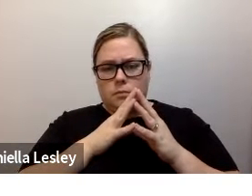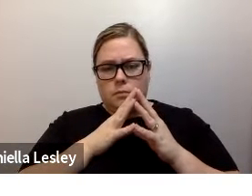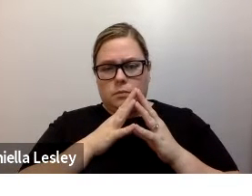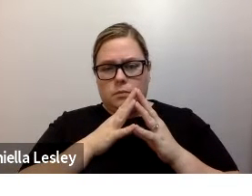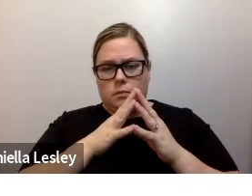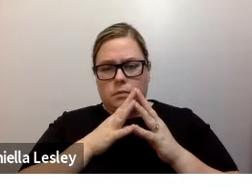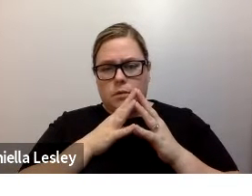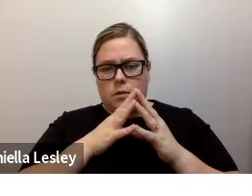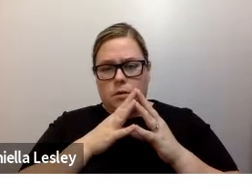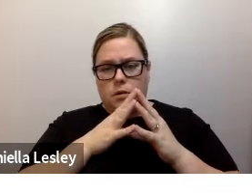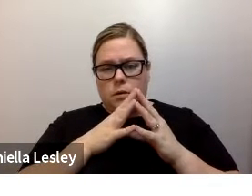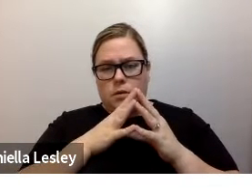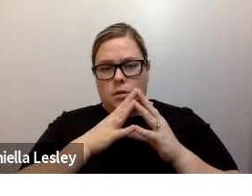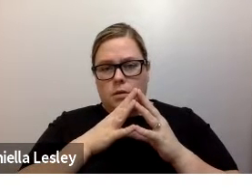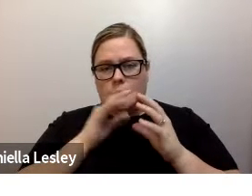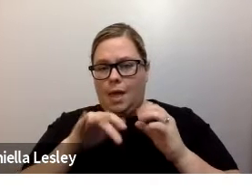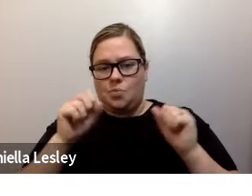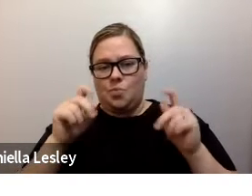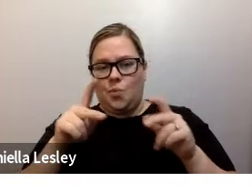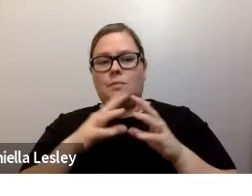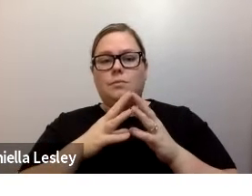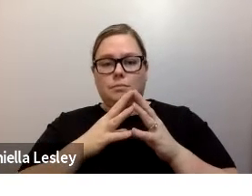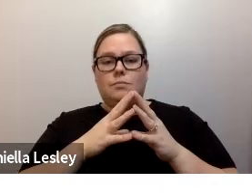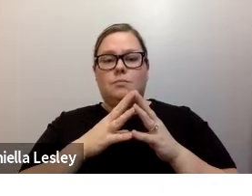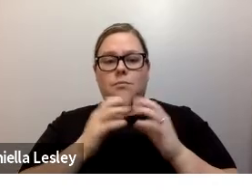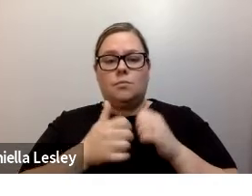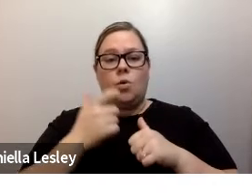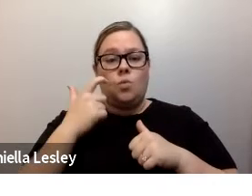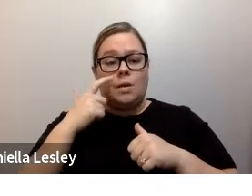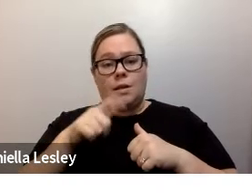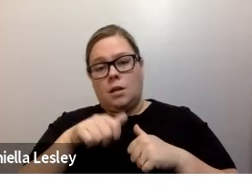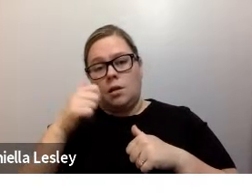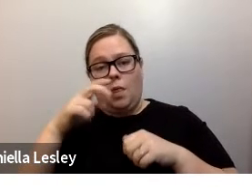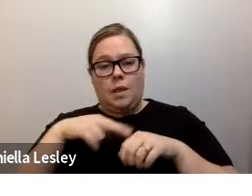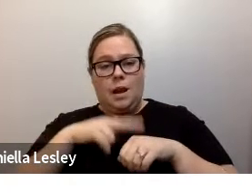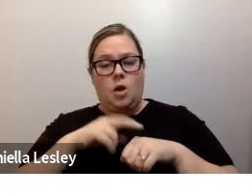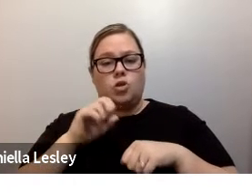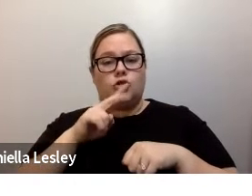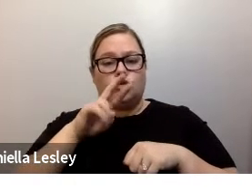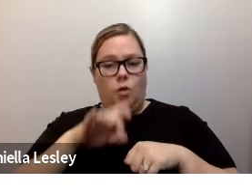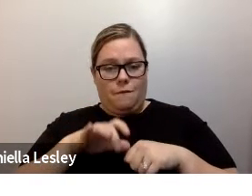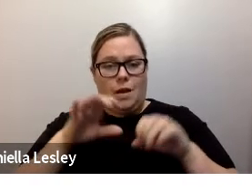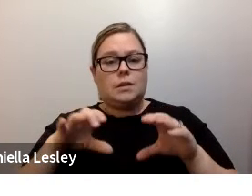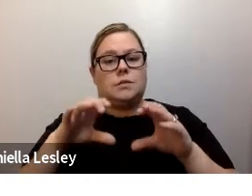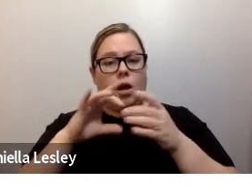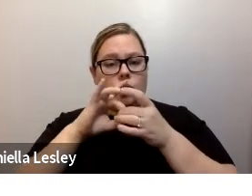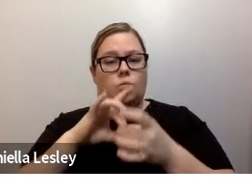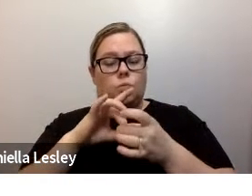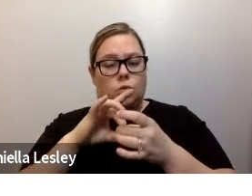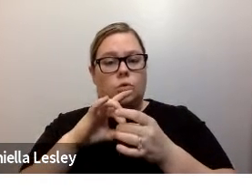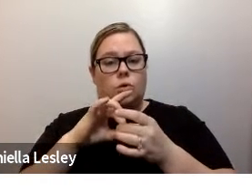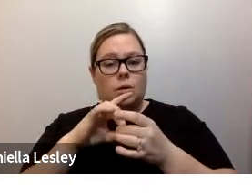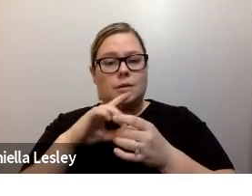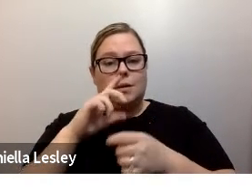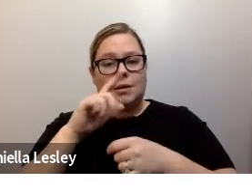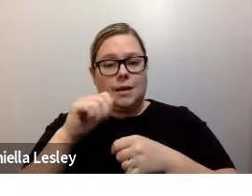Sorry. That's okay. So more recently, this was another national survey that we did related to